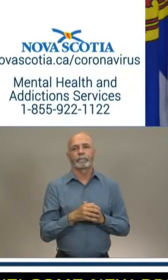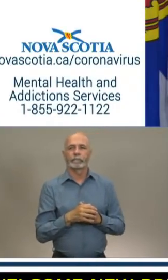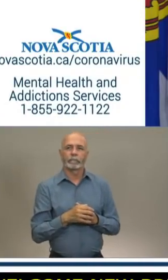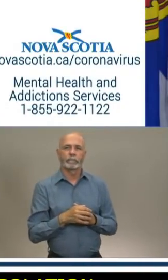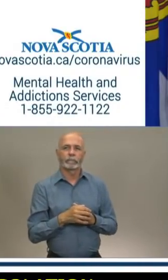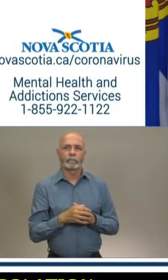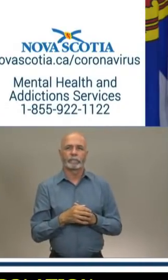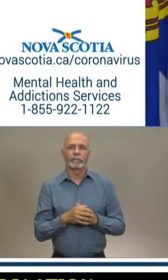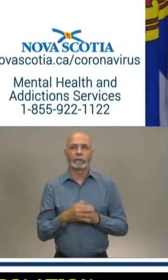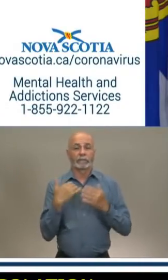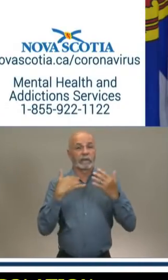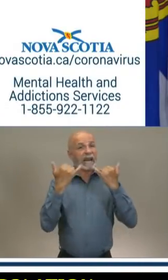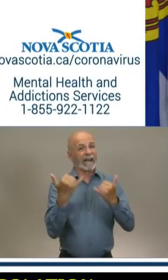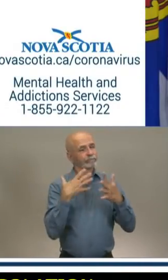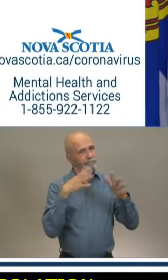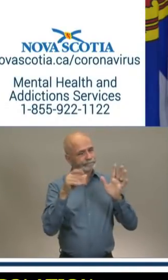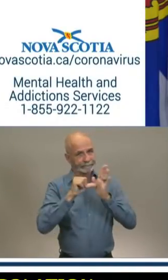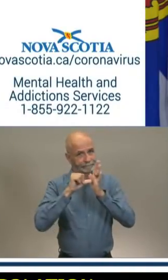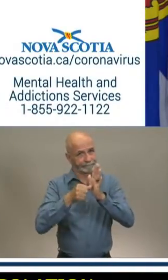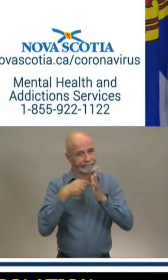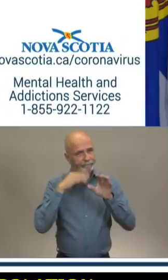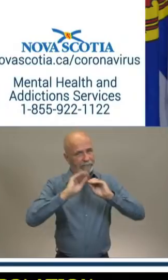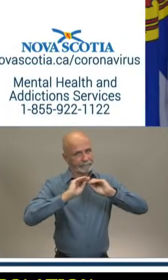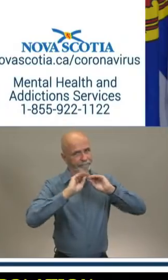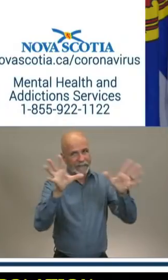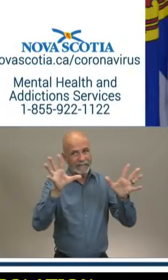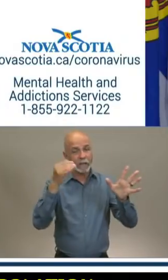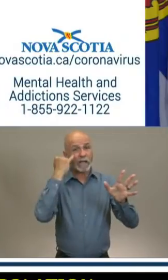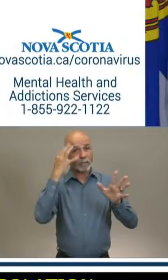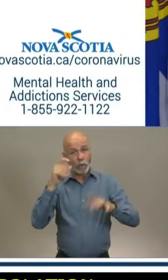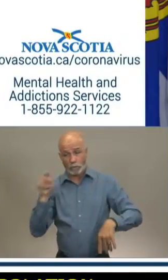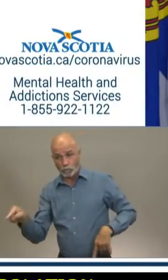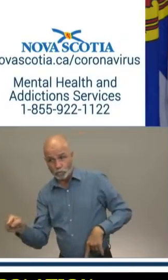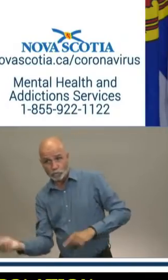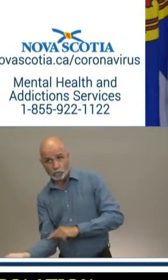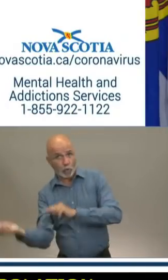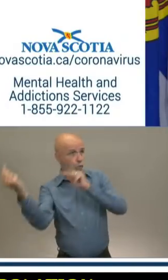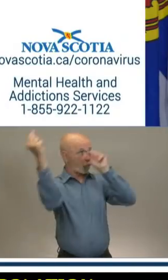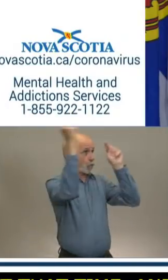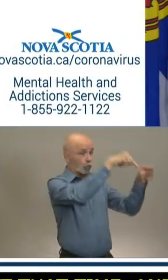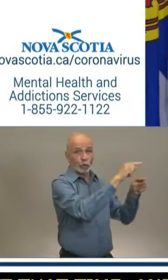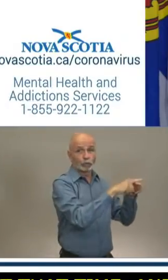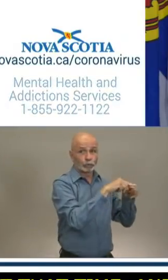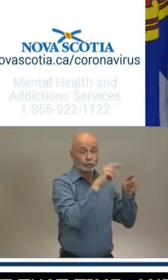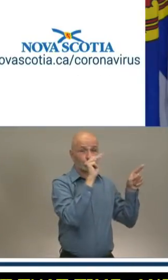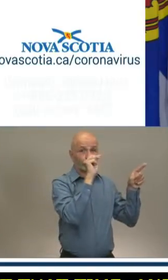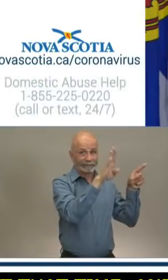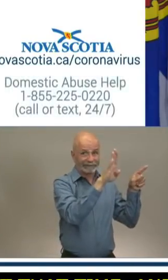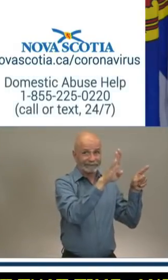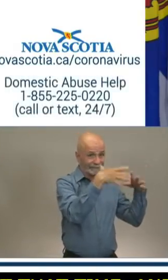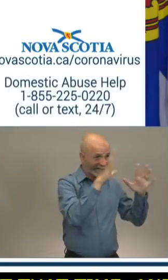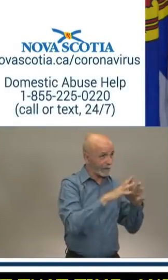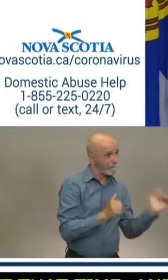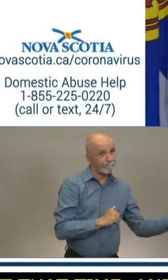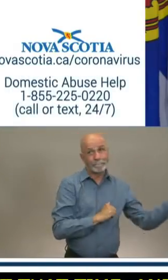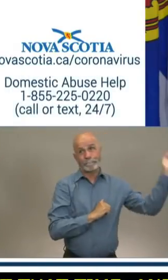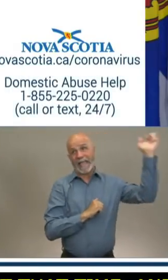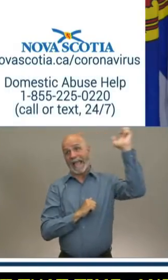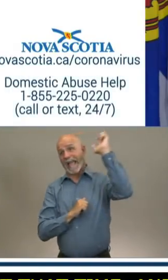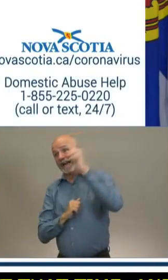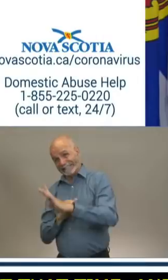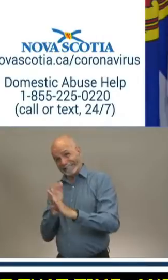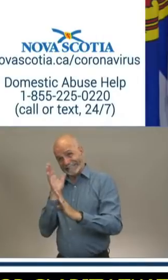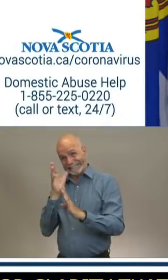clarity that if Nova Scotians go to New Brunswick and they come back on, say, Sunday, which I think is the 27th, they're